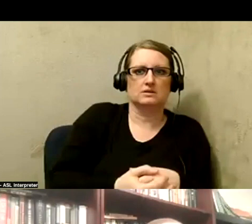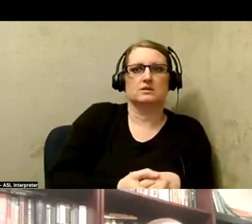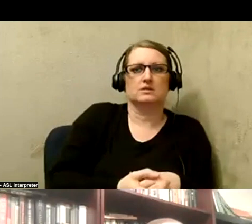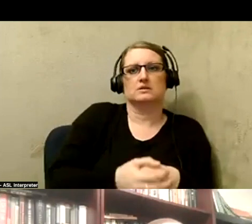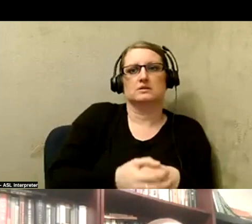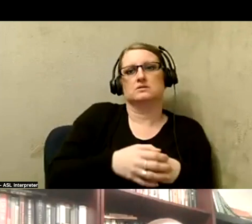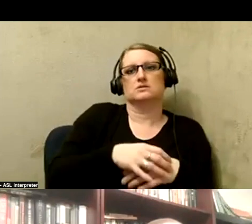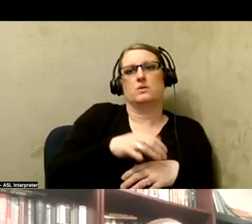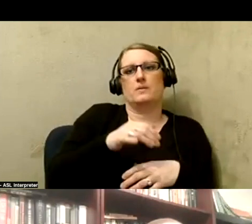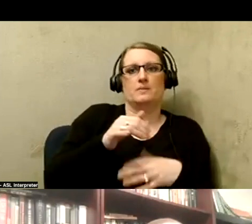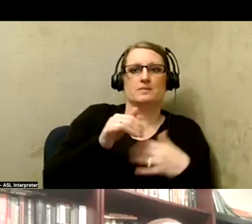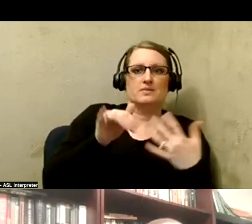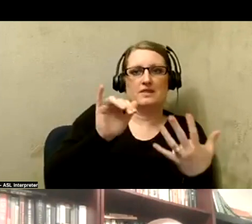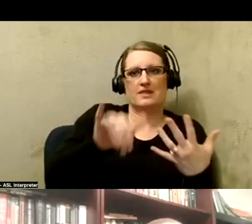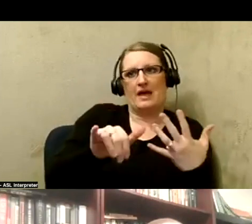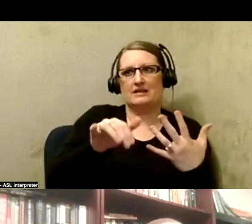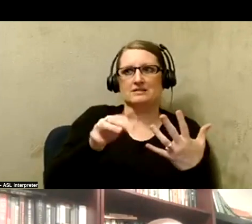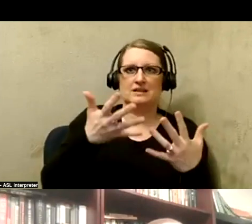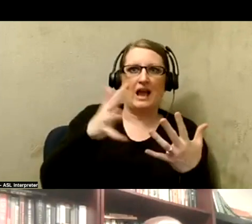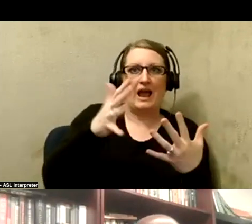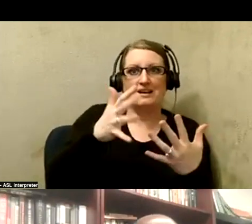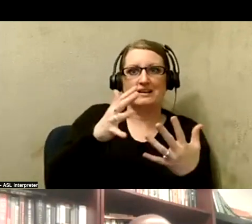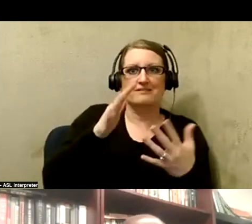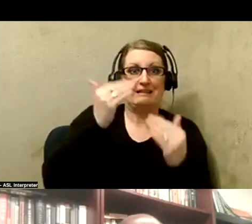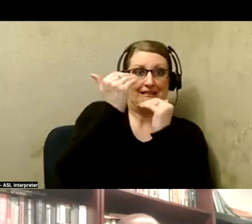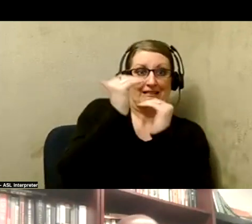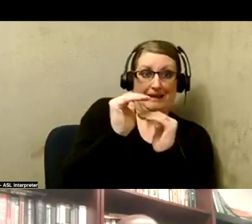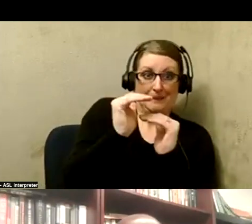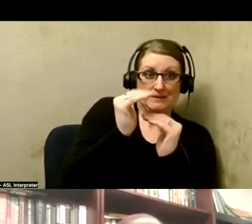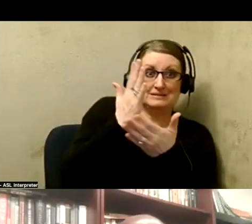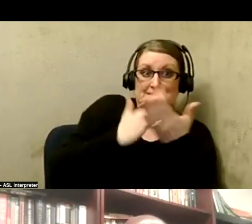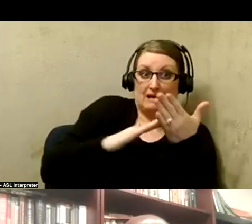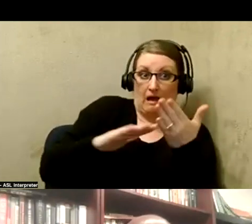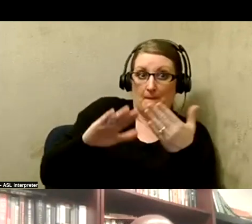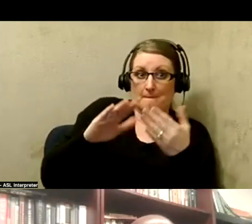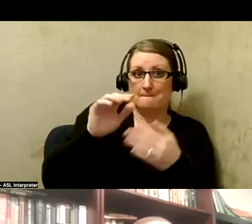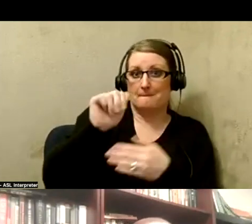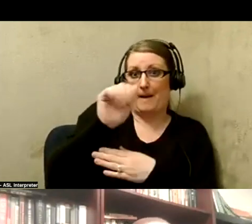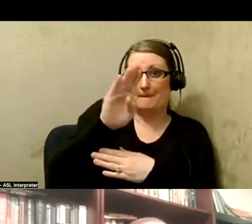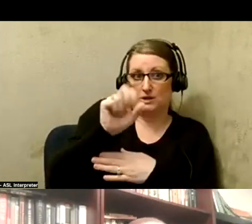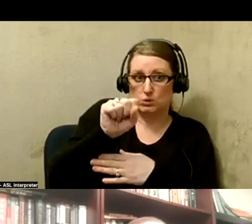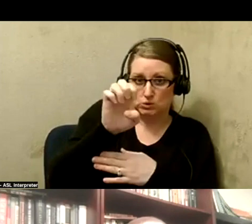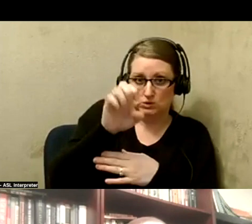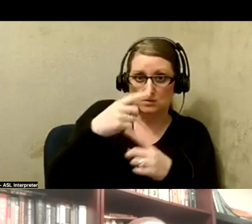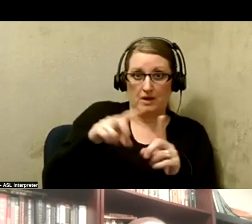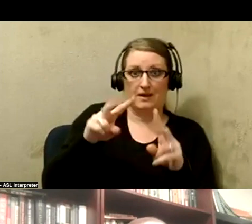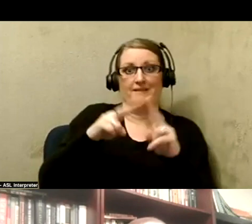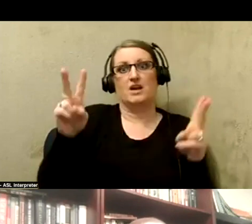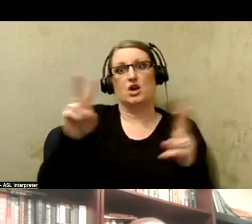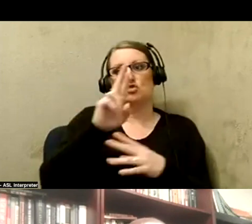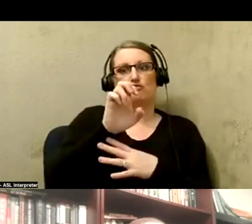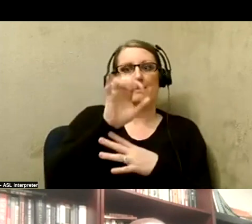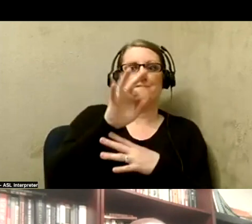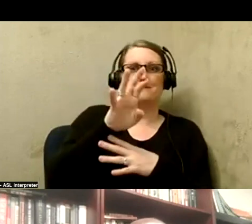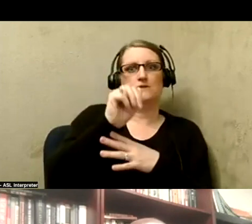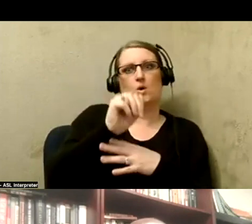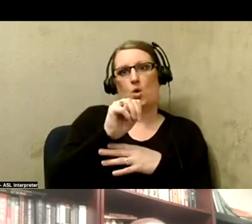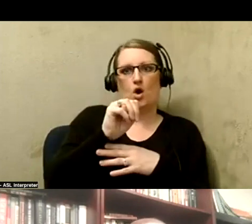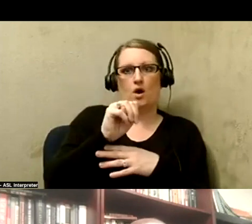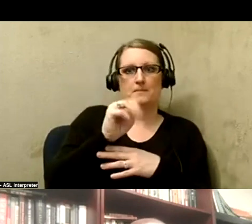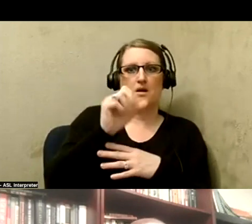know, that constrains certain kinds of abuses. But again, within this very reformist,